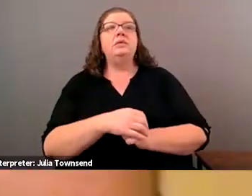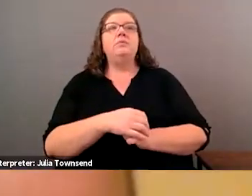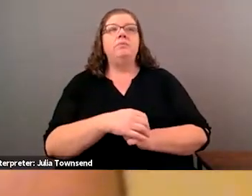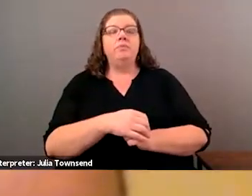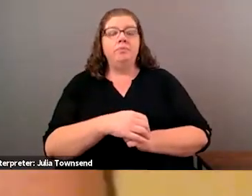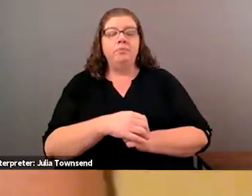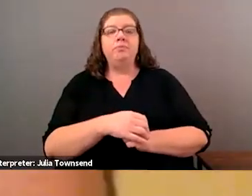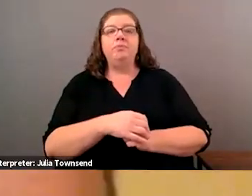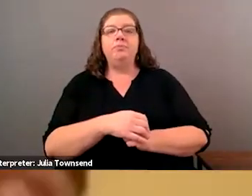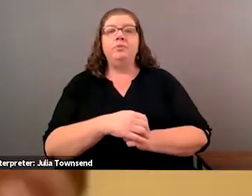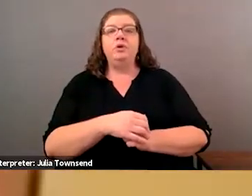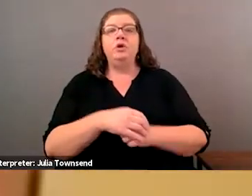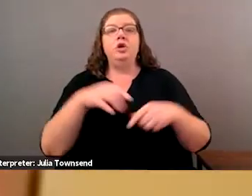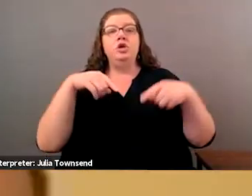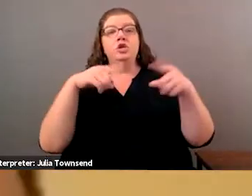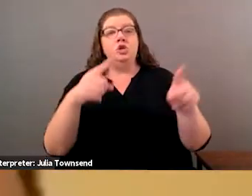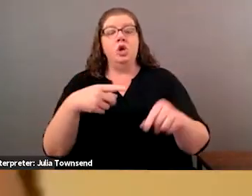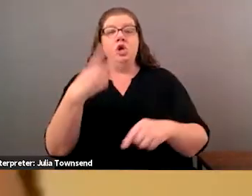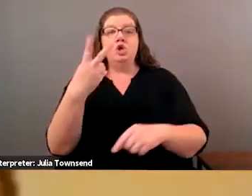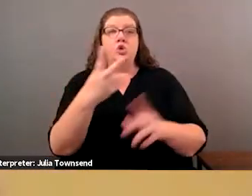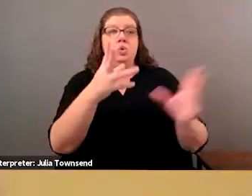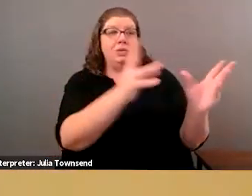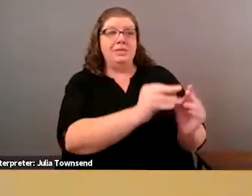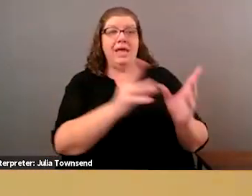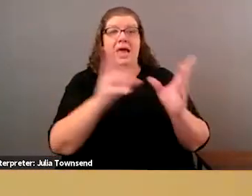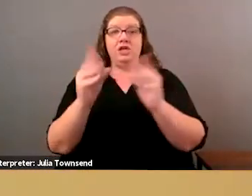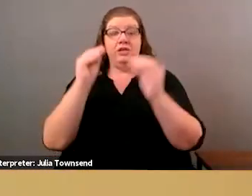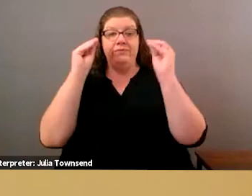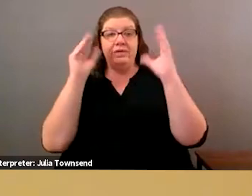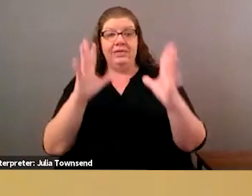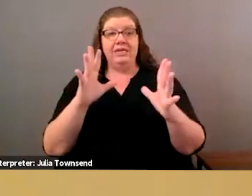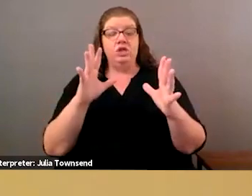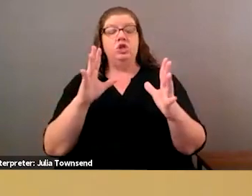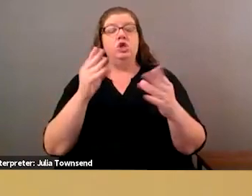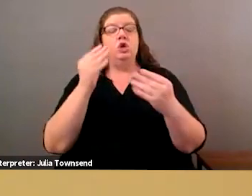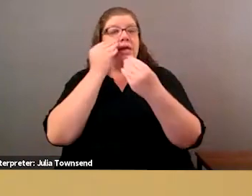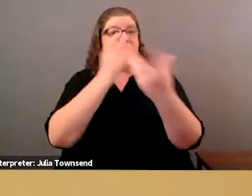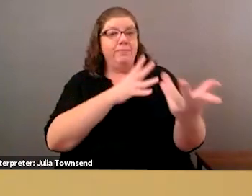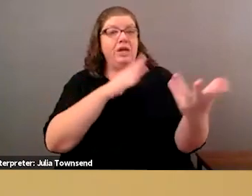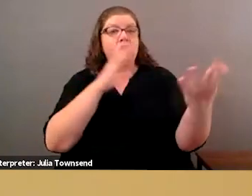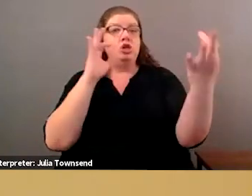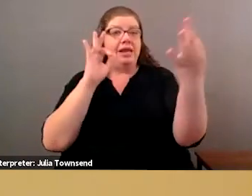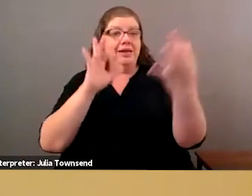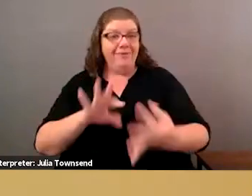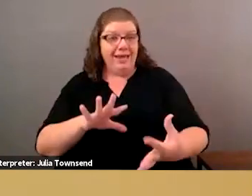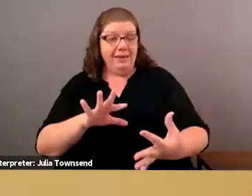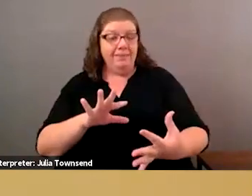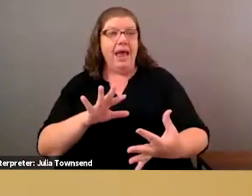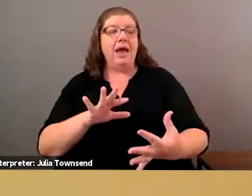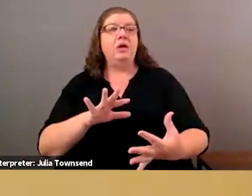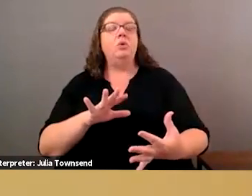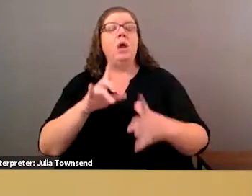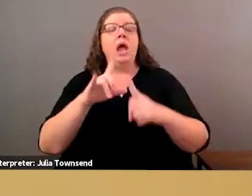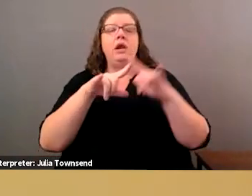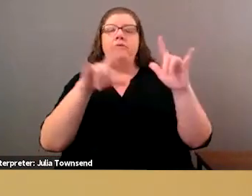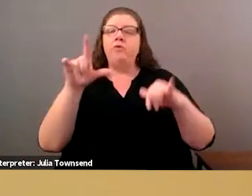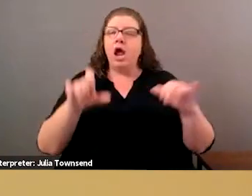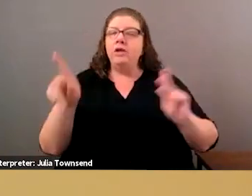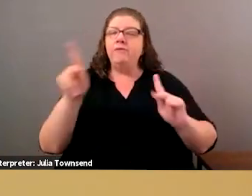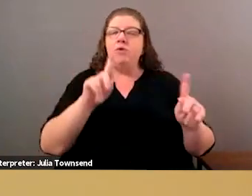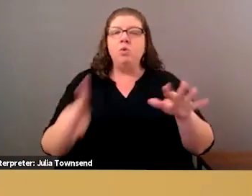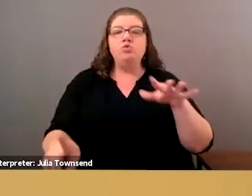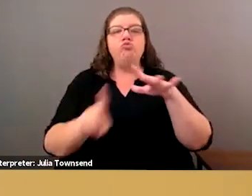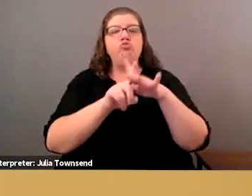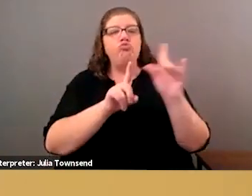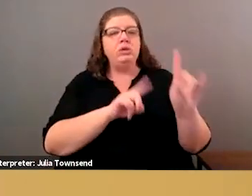throughout the two sessions for teacher info and feedback, we had a variety of folks that were attending.